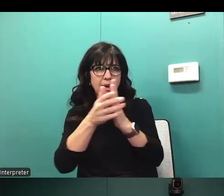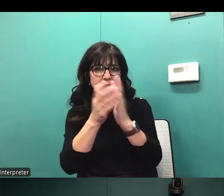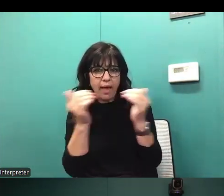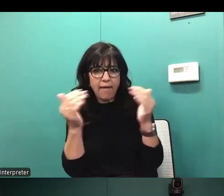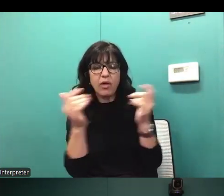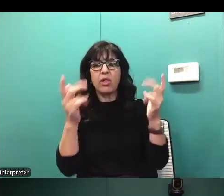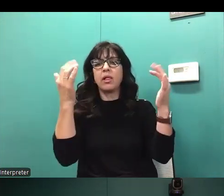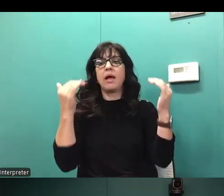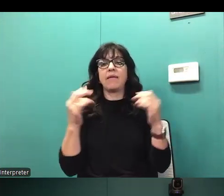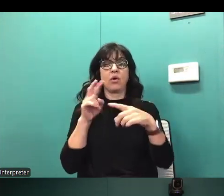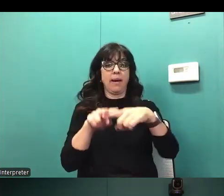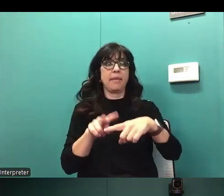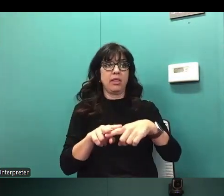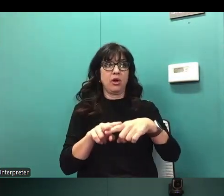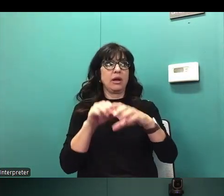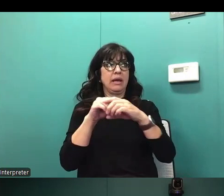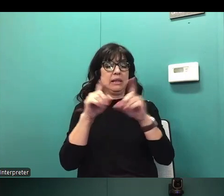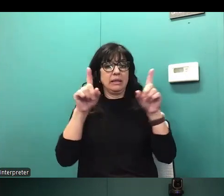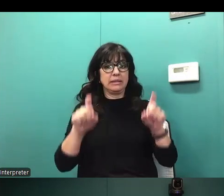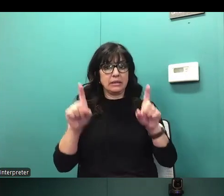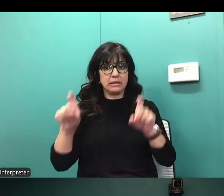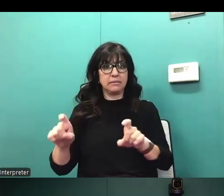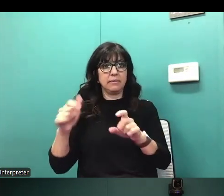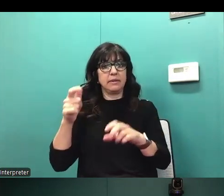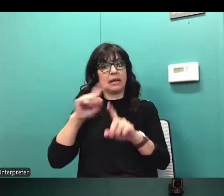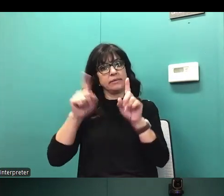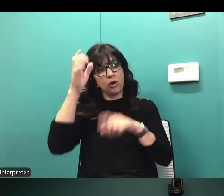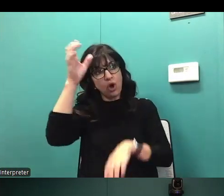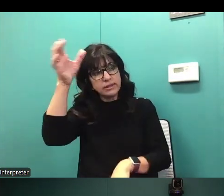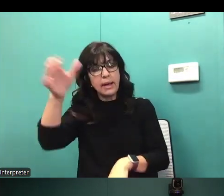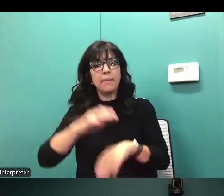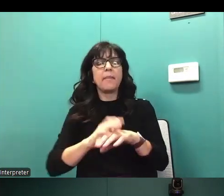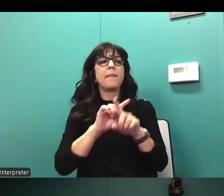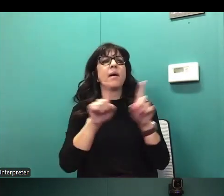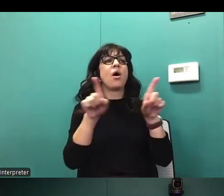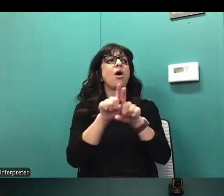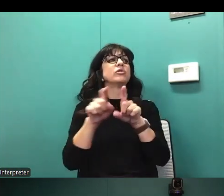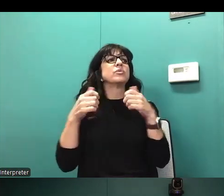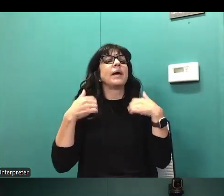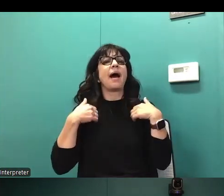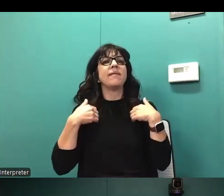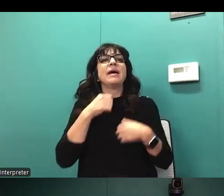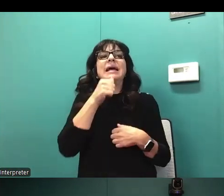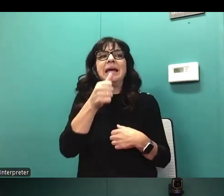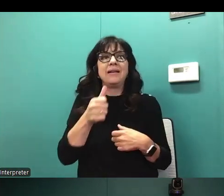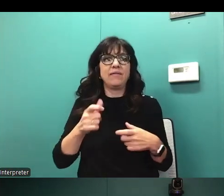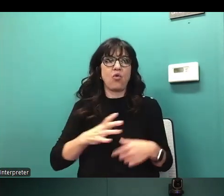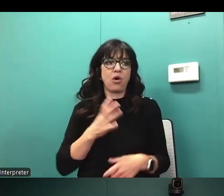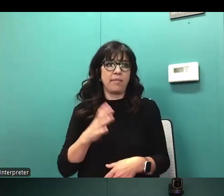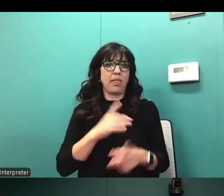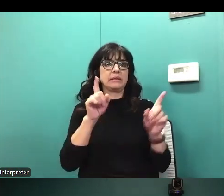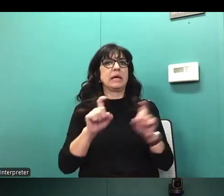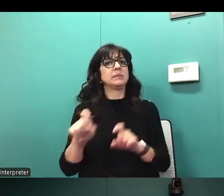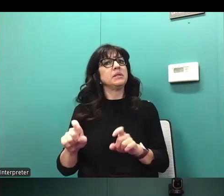the vocabulary within that, concepts. But we also have informal assessments, which are just